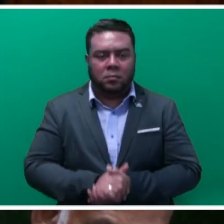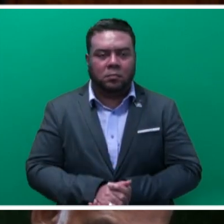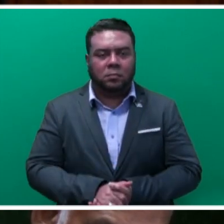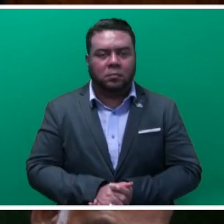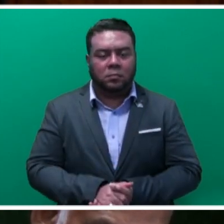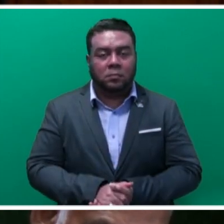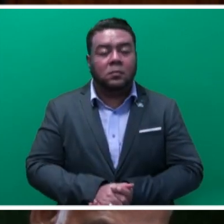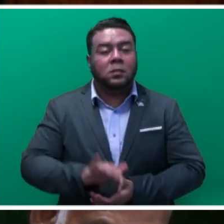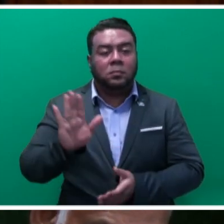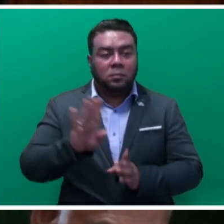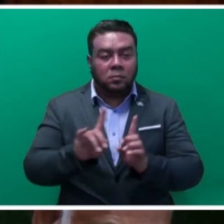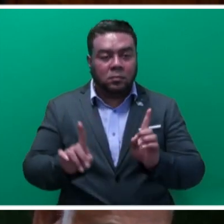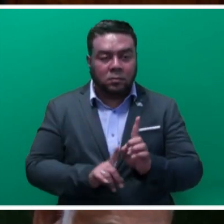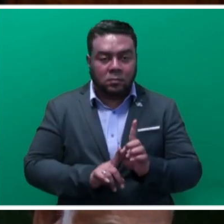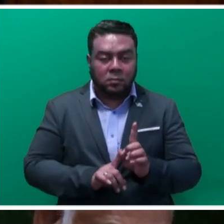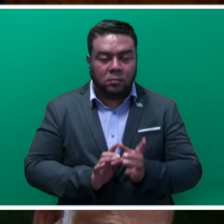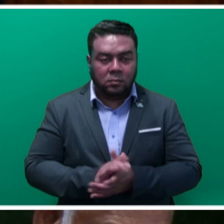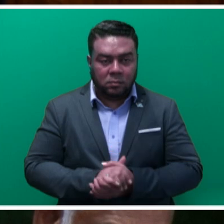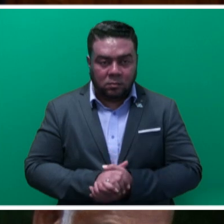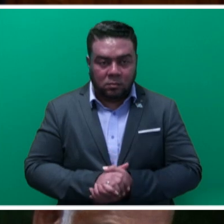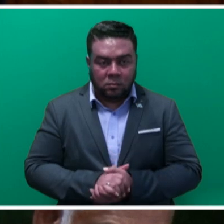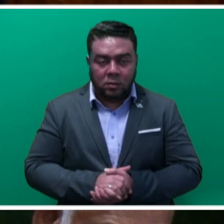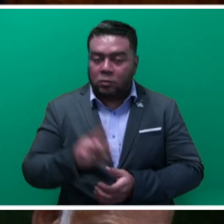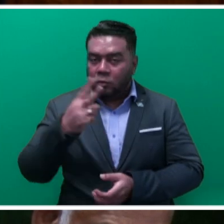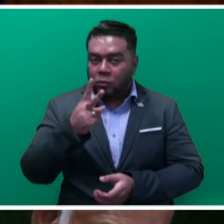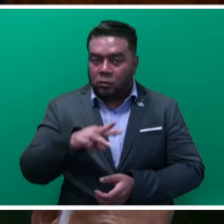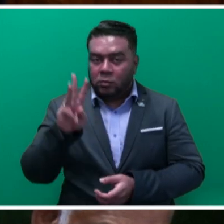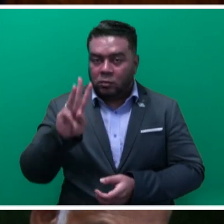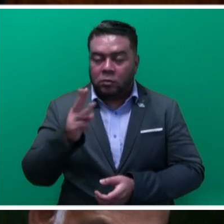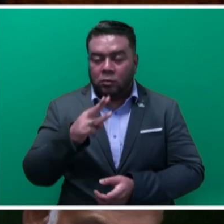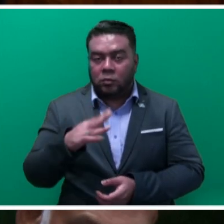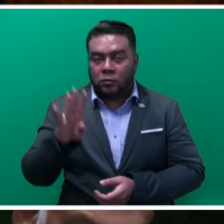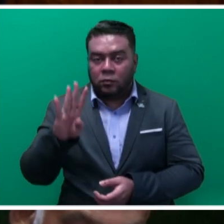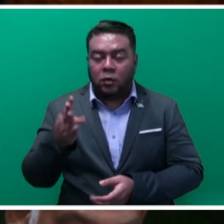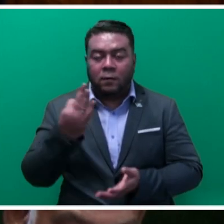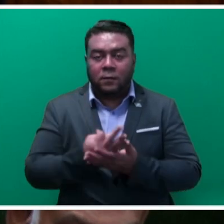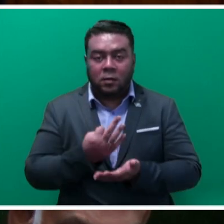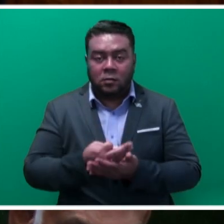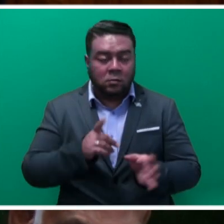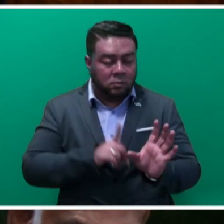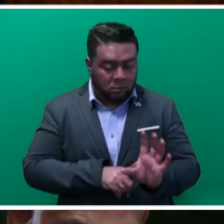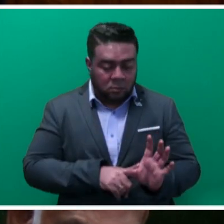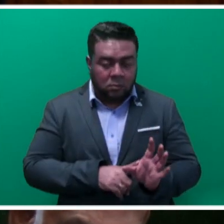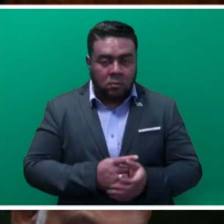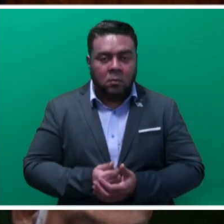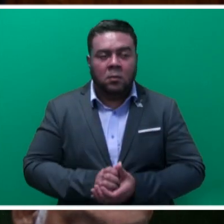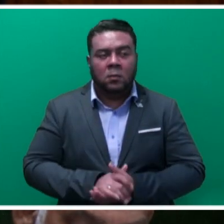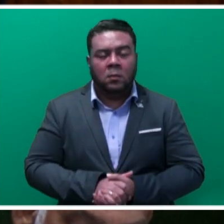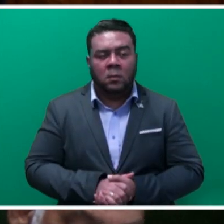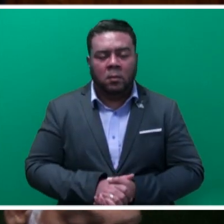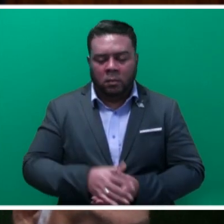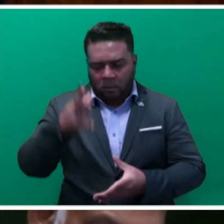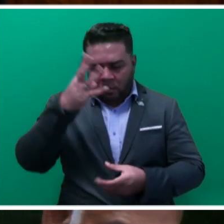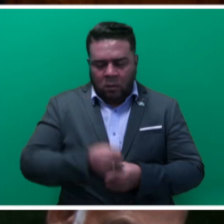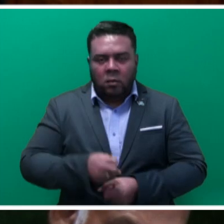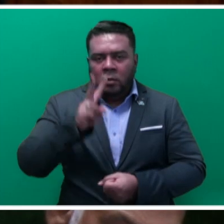Madam Deputy Speaker, in the 2023-2024 financial year, a total of 2